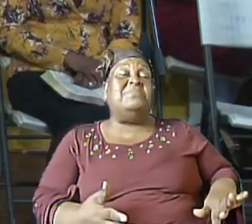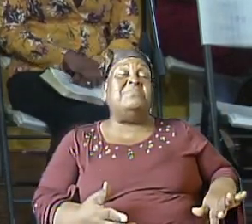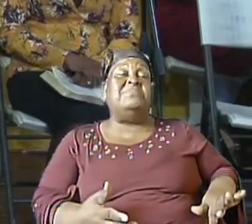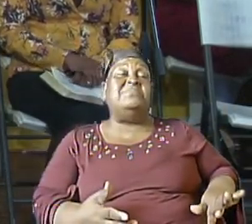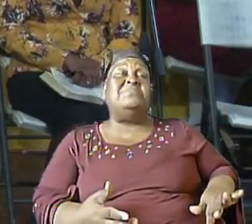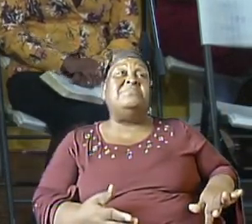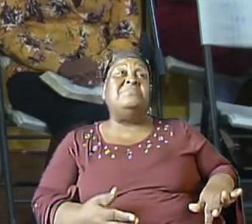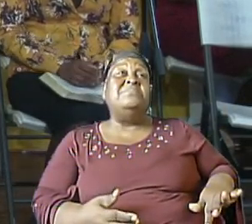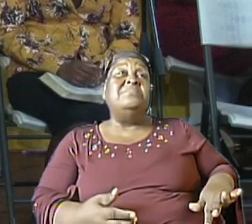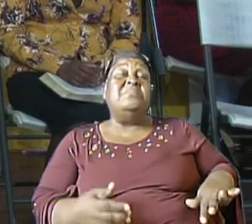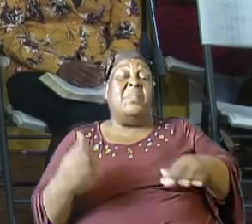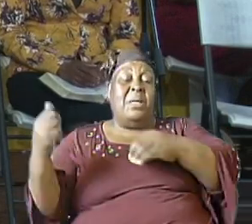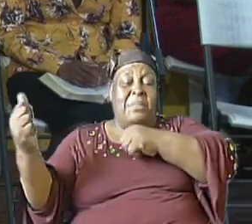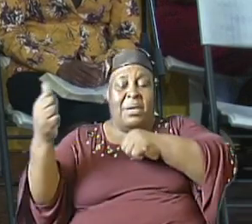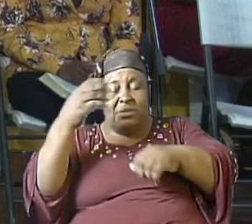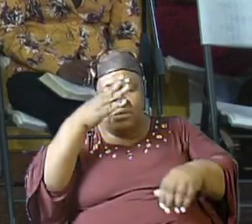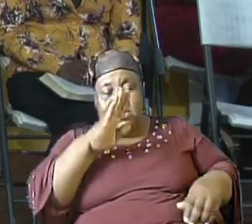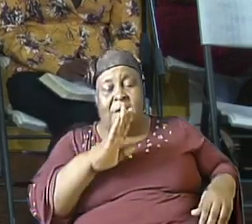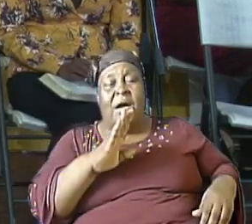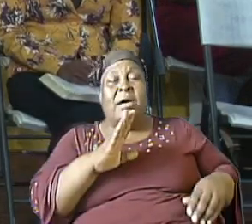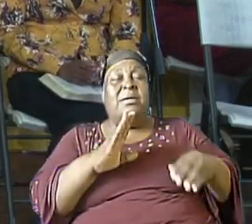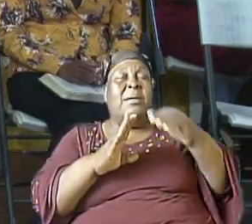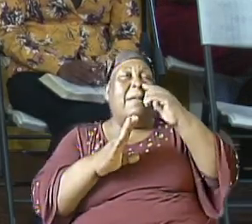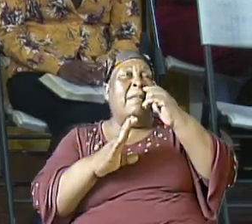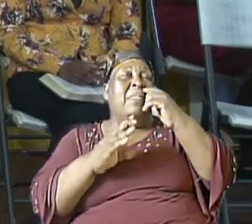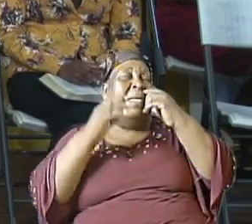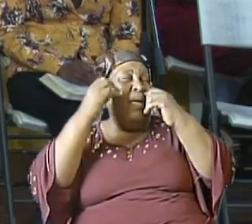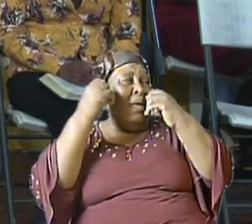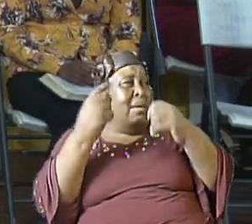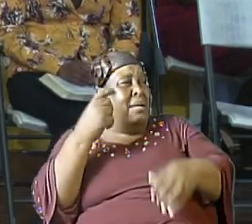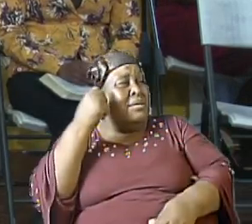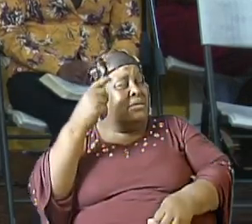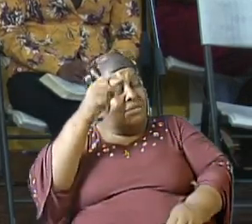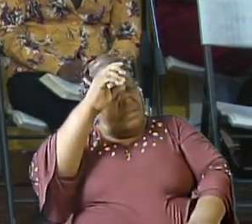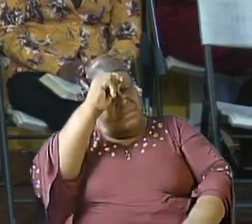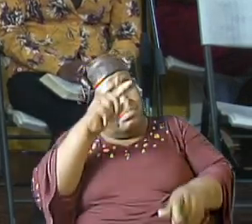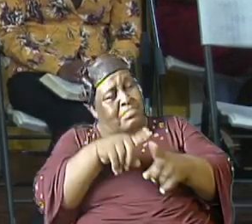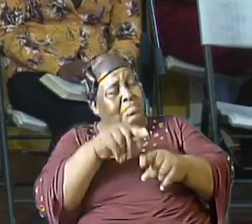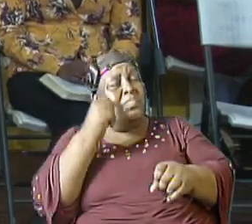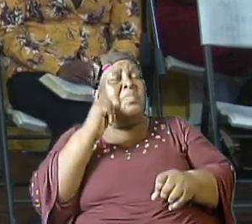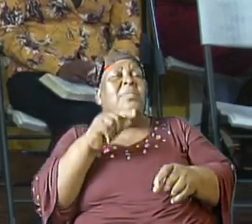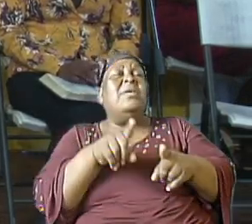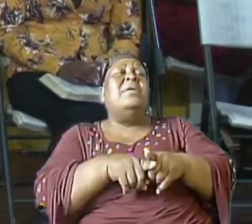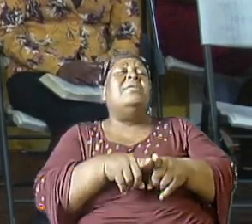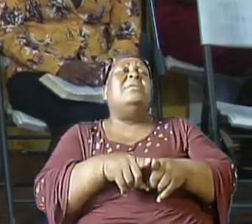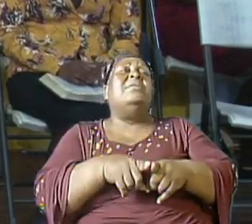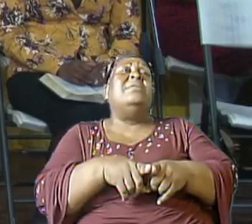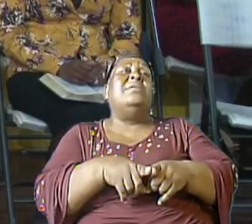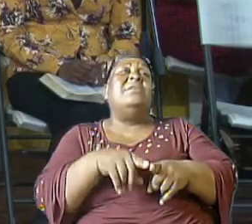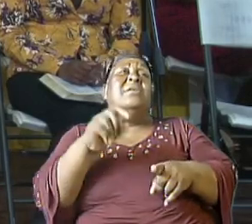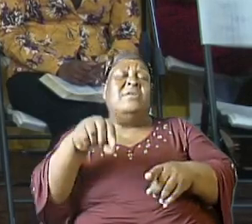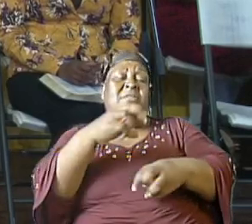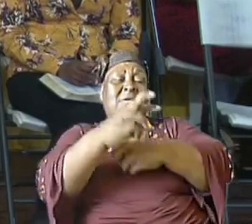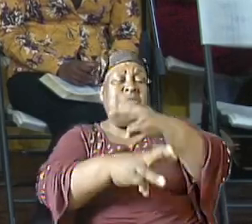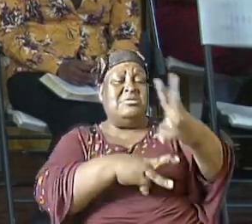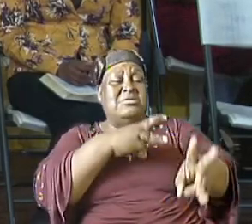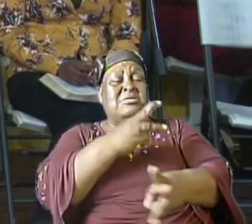Hallelujah. Mighty God. But understand, brothers and sisters,